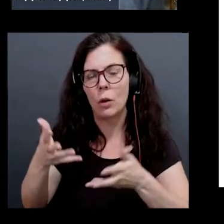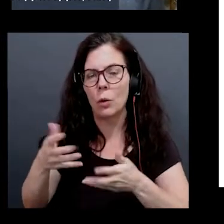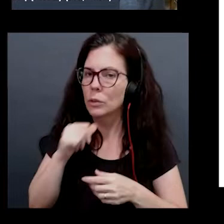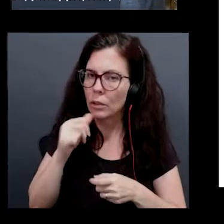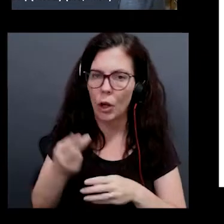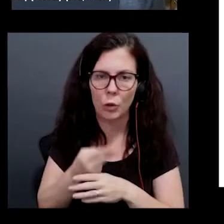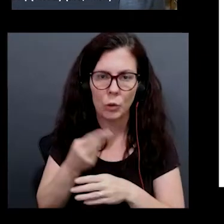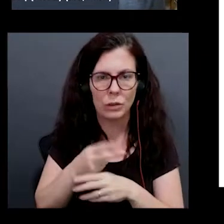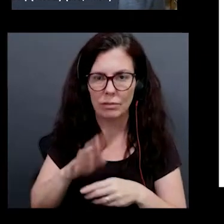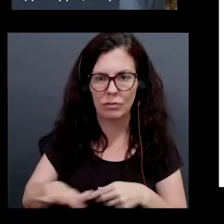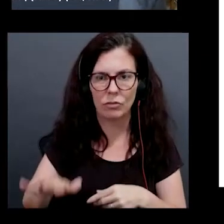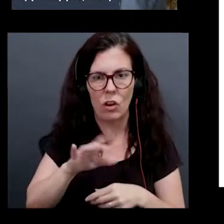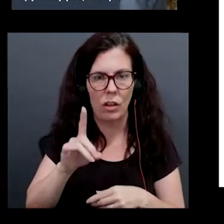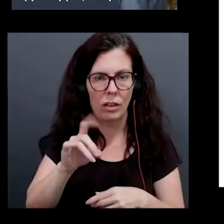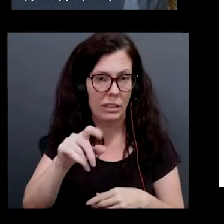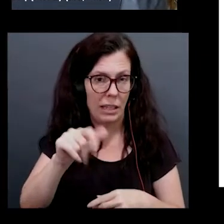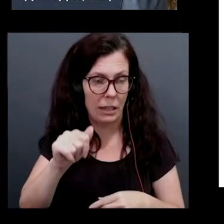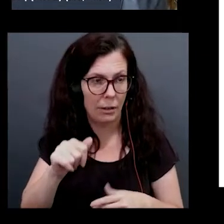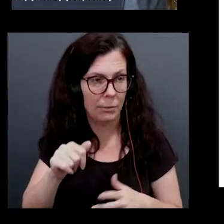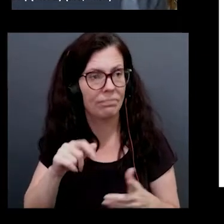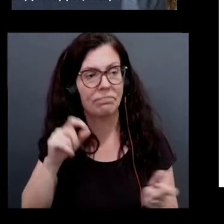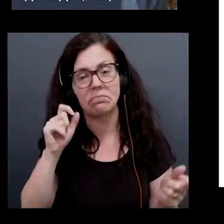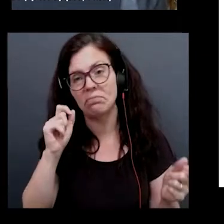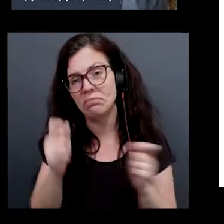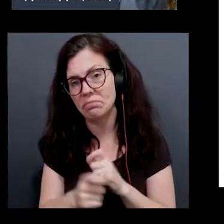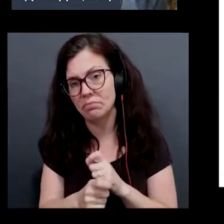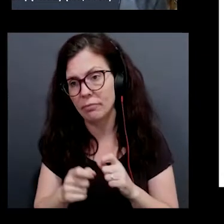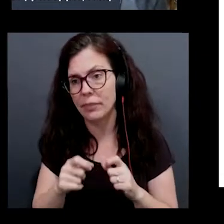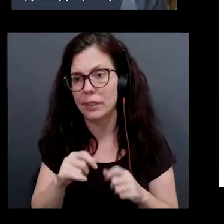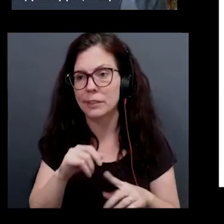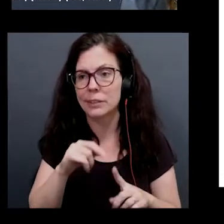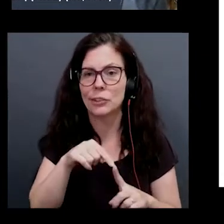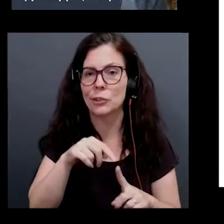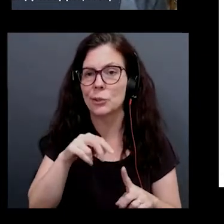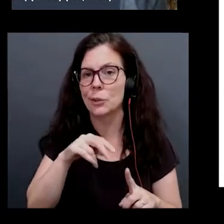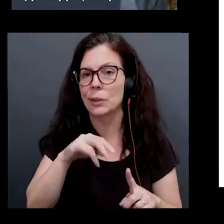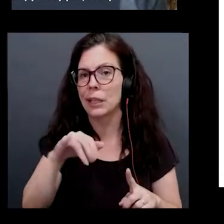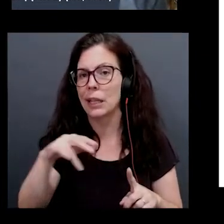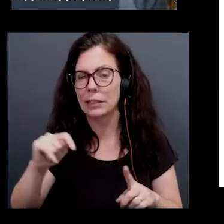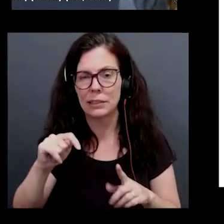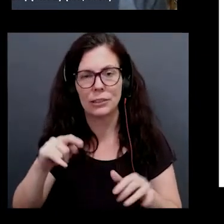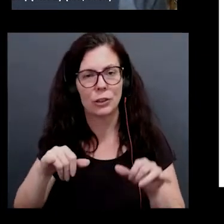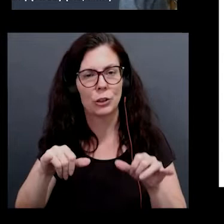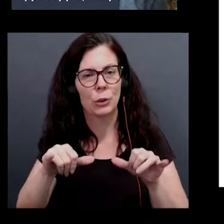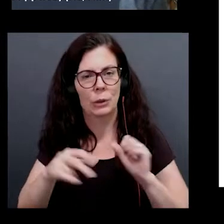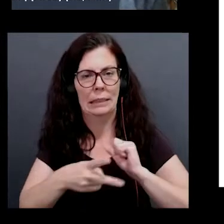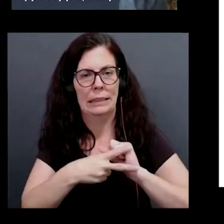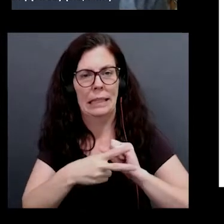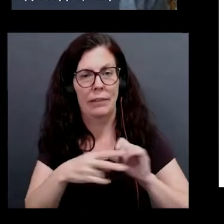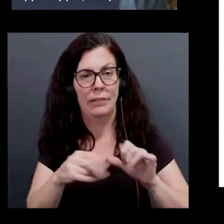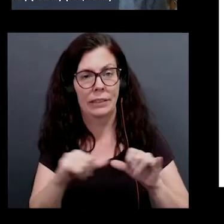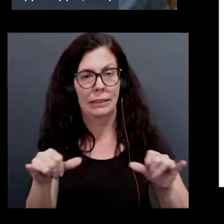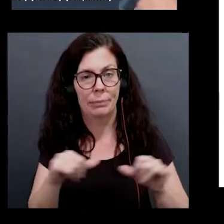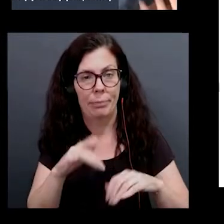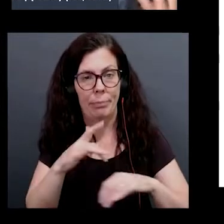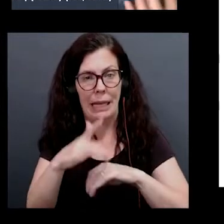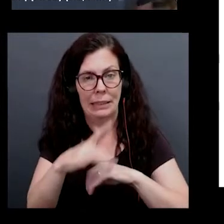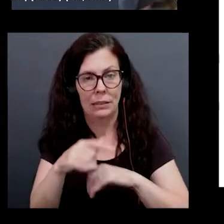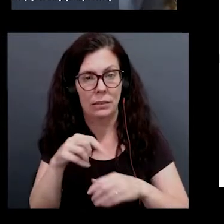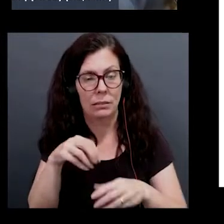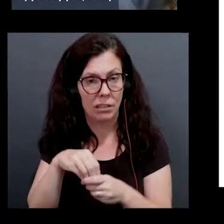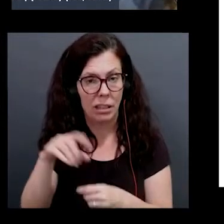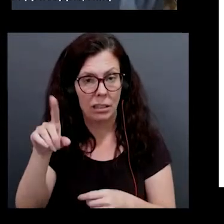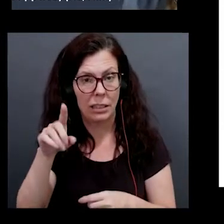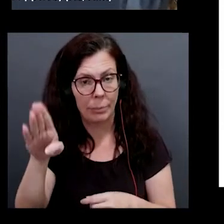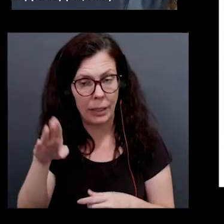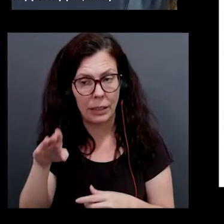data, like changing it to an int value instead starts saving you space within the database and the hardware that the